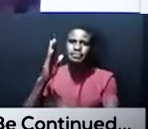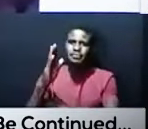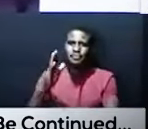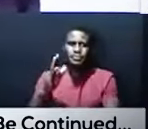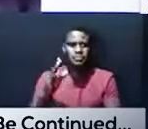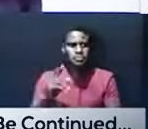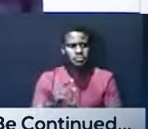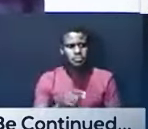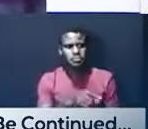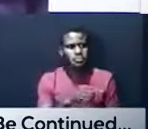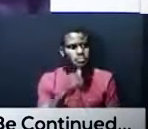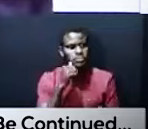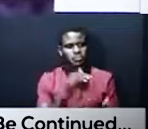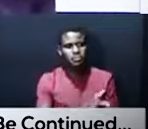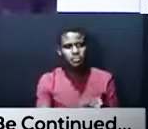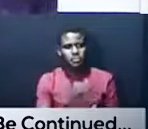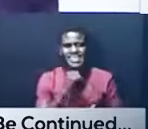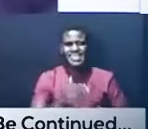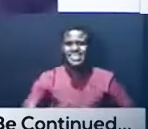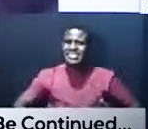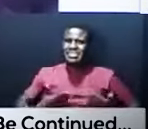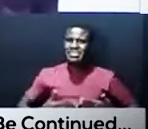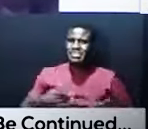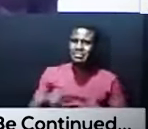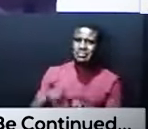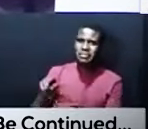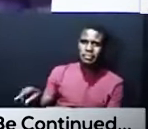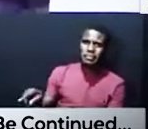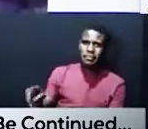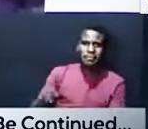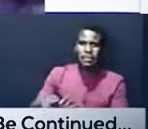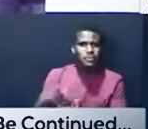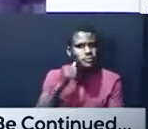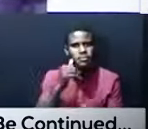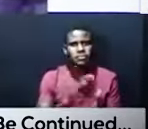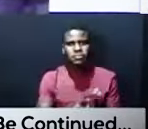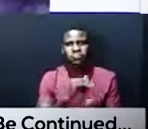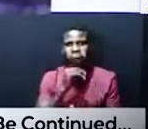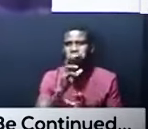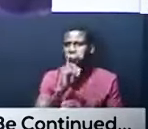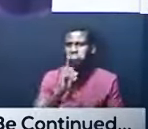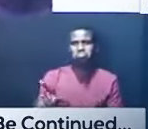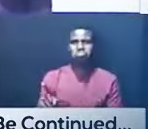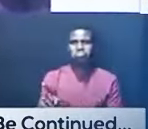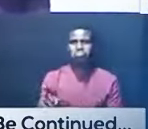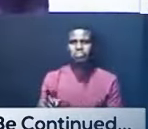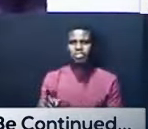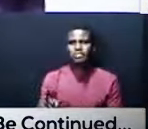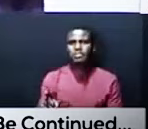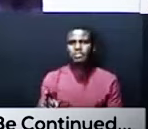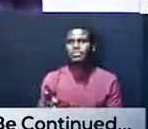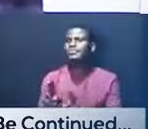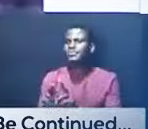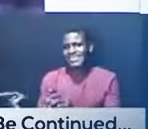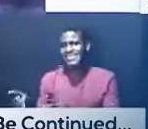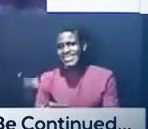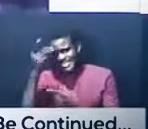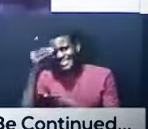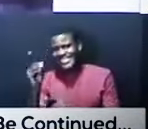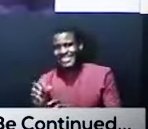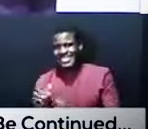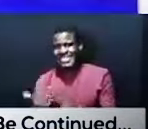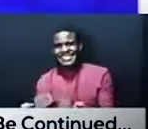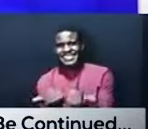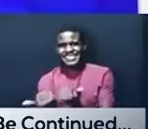didn't sound exciting as I, but she didn't actually respond. So I decided to drive to the hospital. I